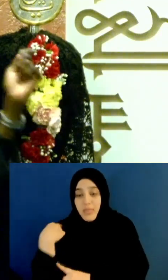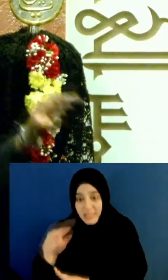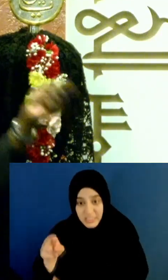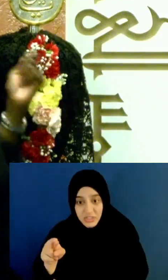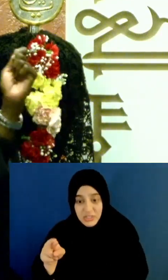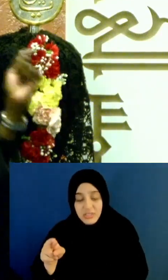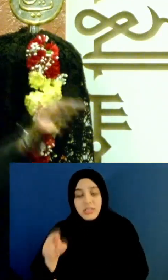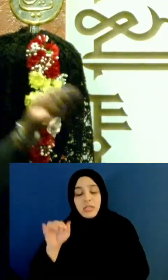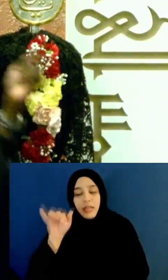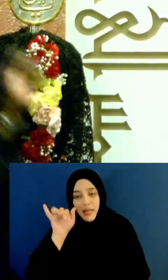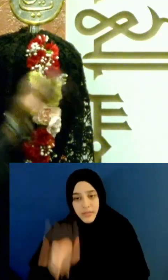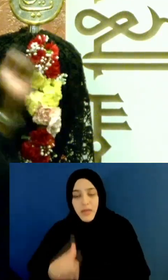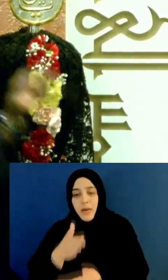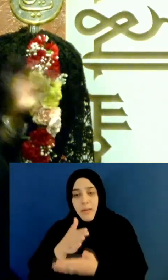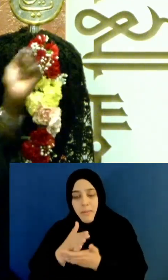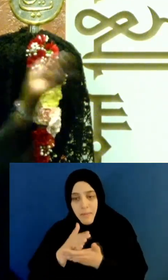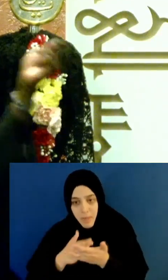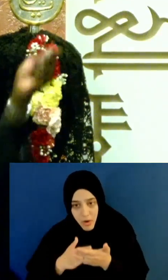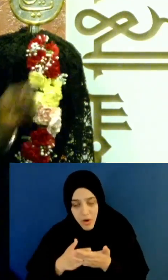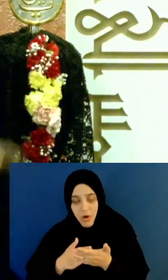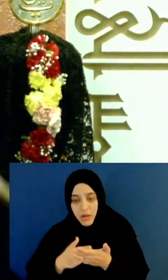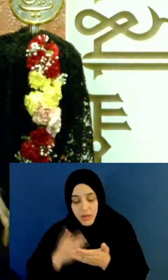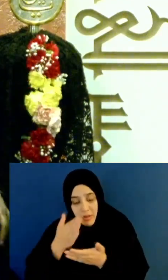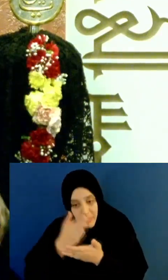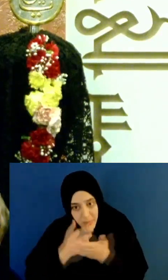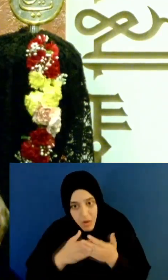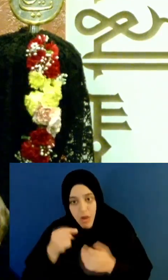is part and parcel of your identity.